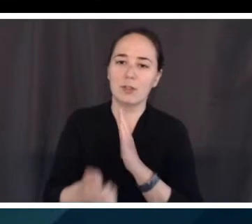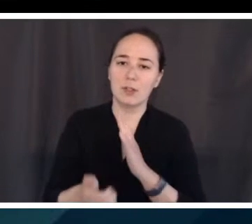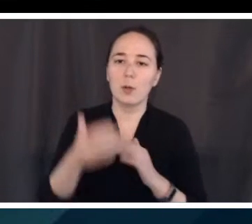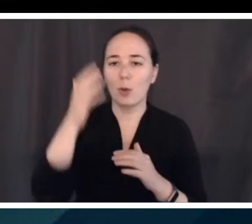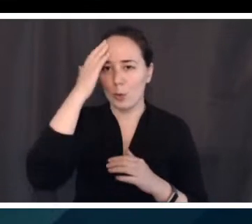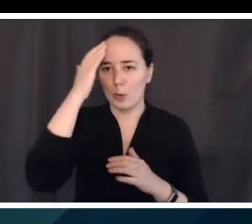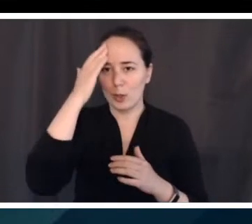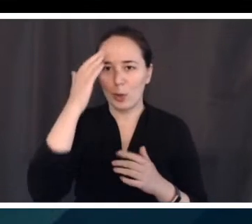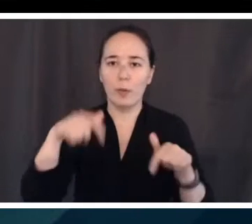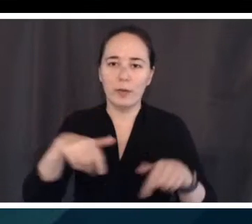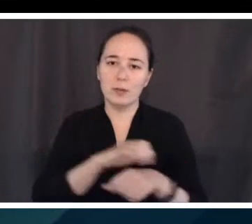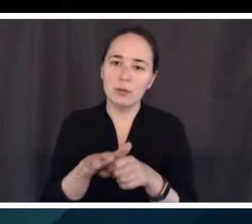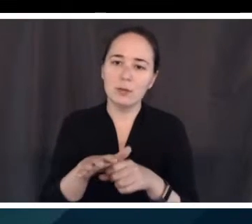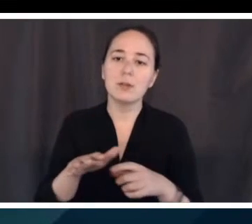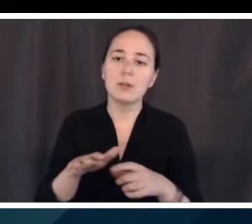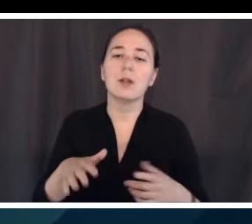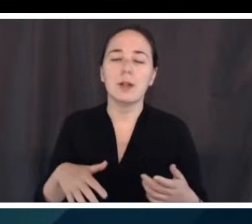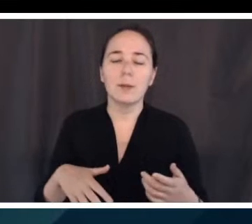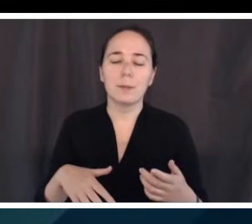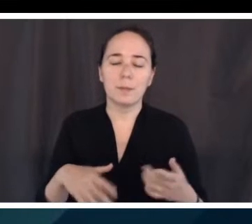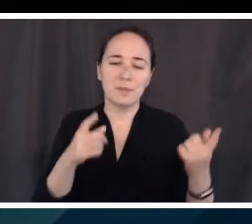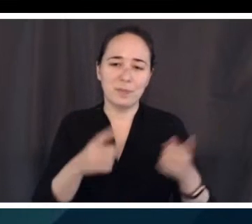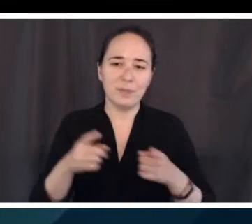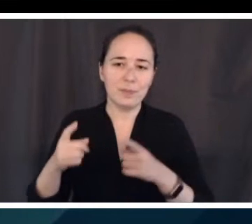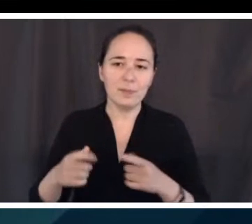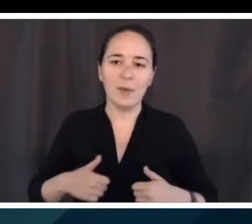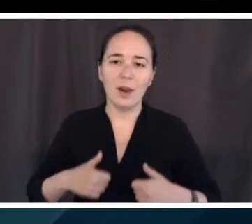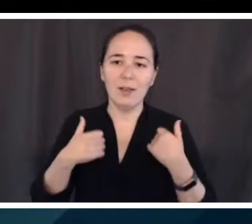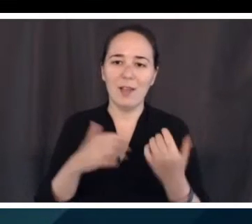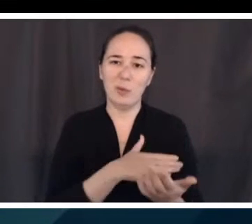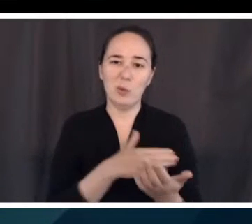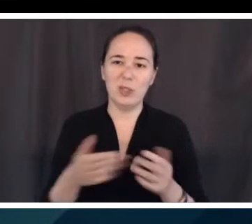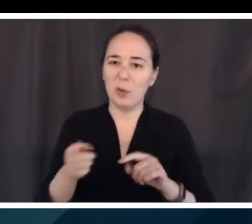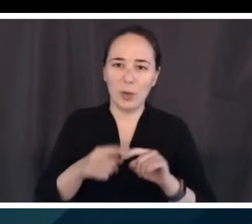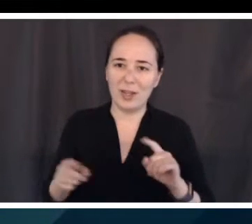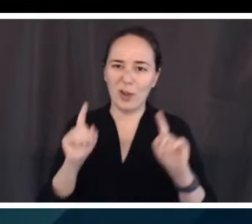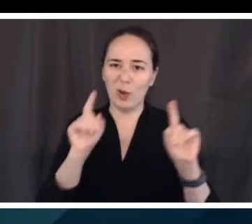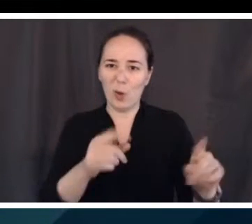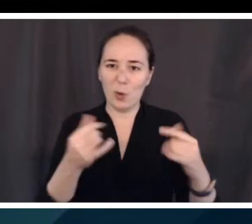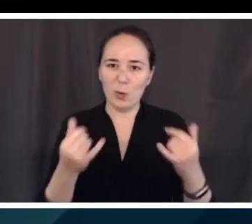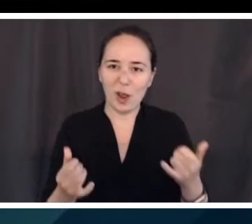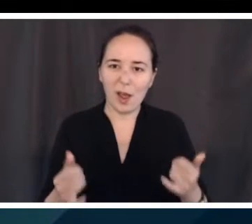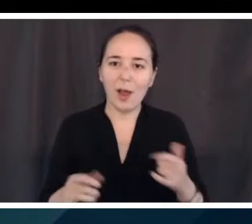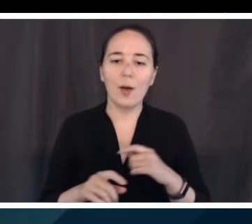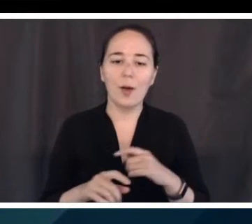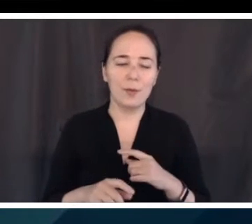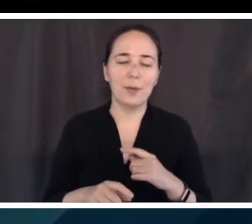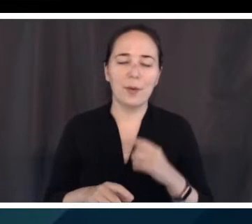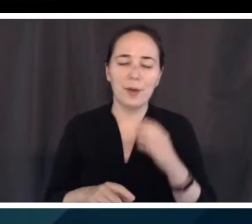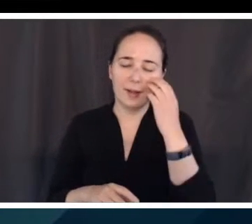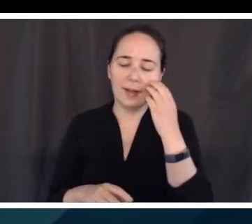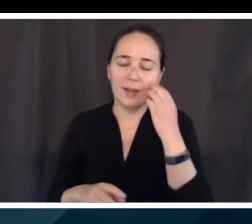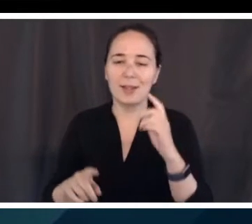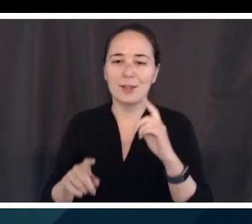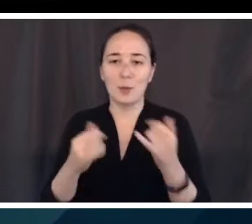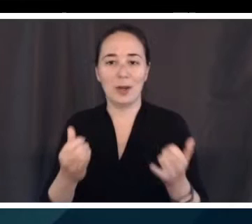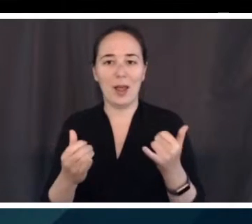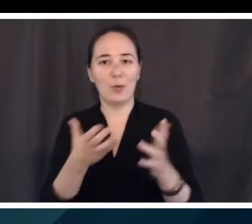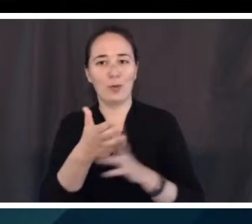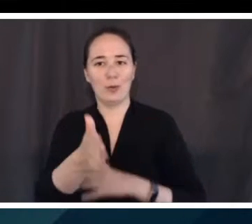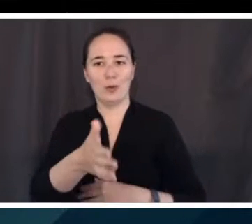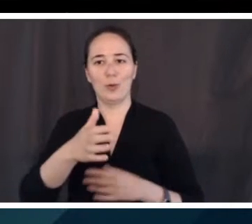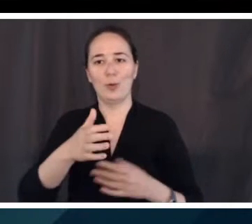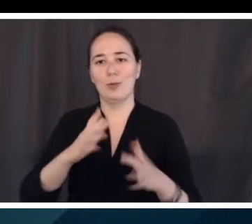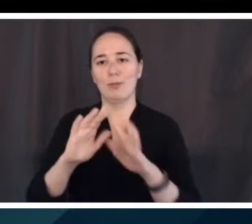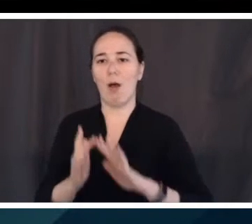where live music is not something we're getting enough of, certainly to get any form of that is